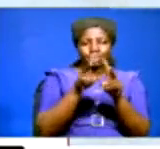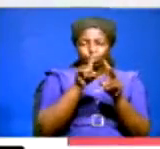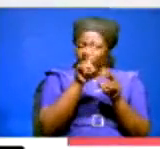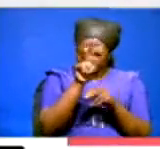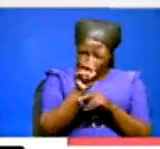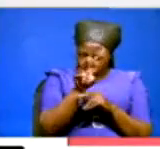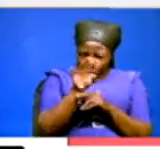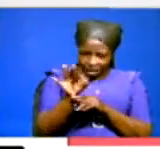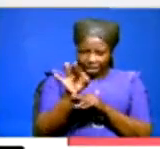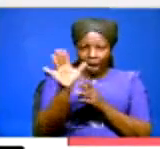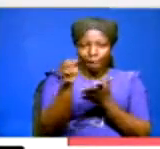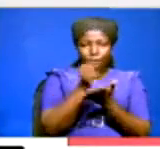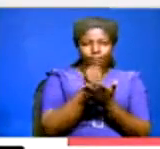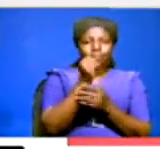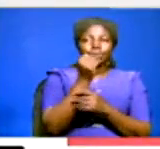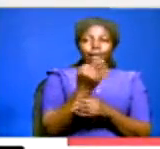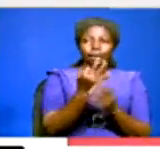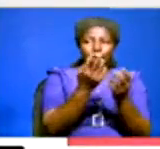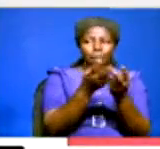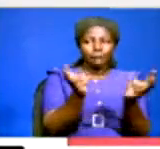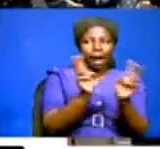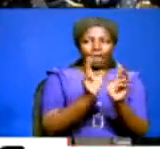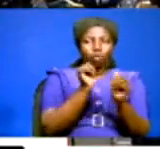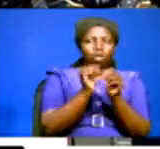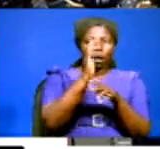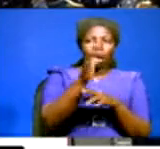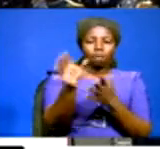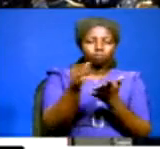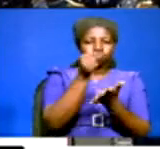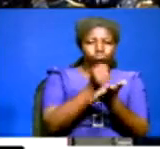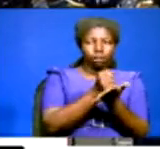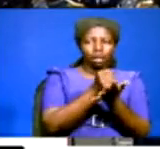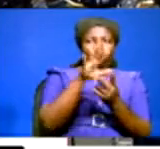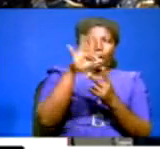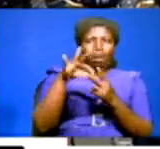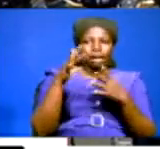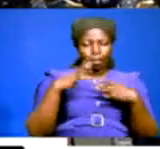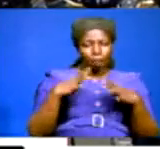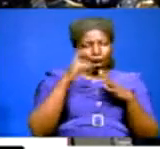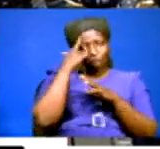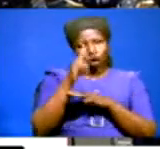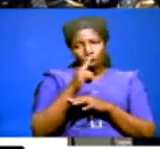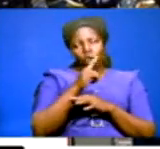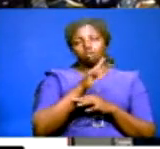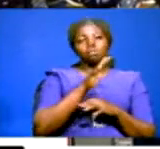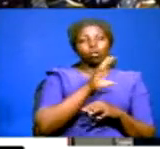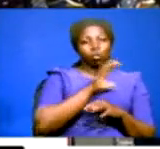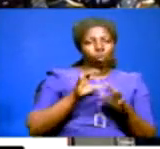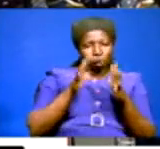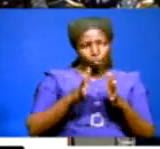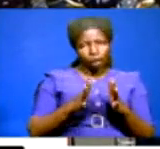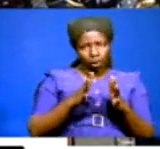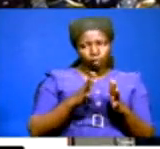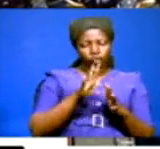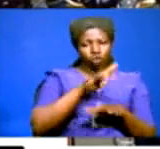that will recruit nominees for replacement of commissioners who left the National Police Service Commission and the National Gender Equality